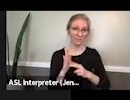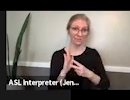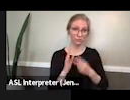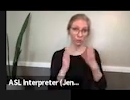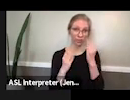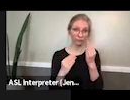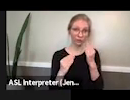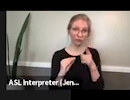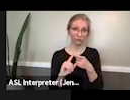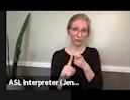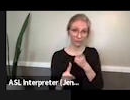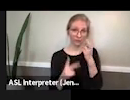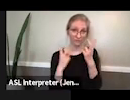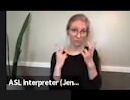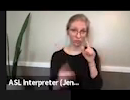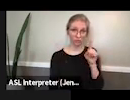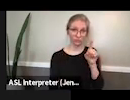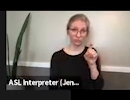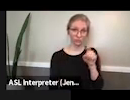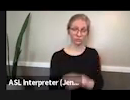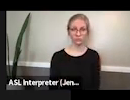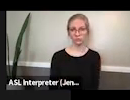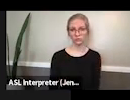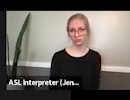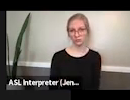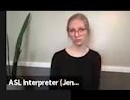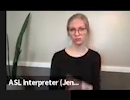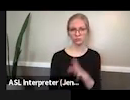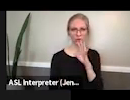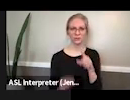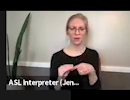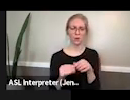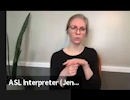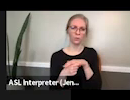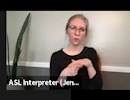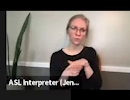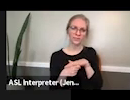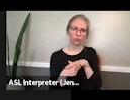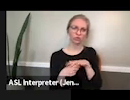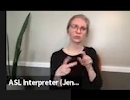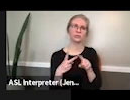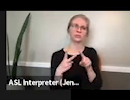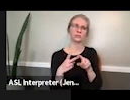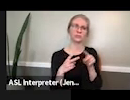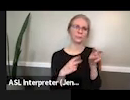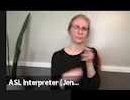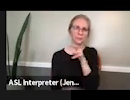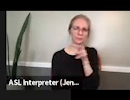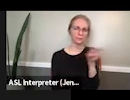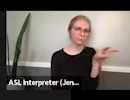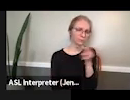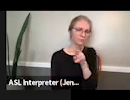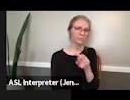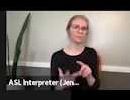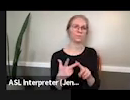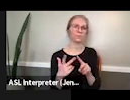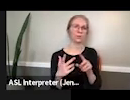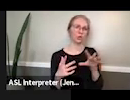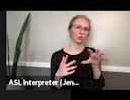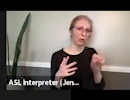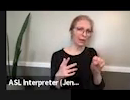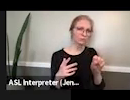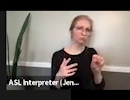it talks about localization, it talks about gaze shift, grasp, release, looking